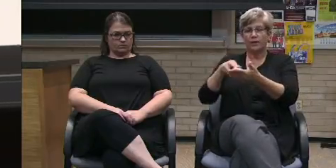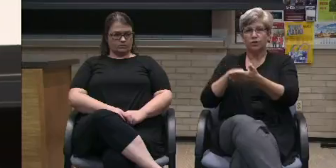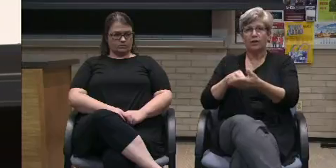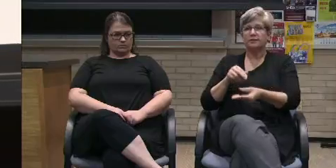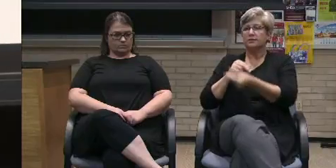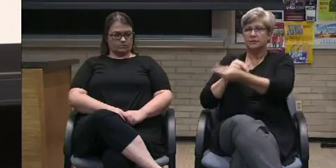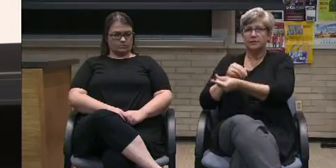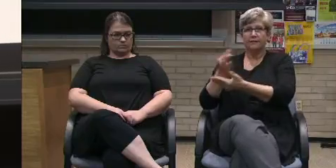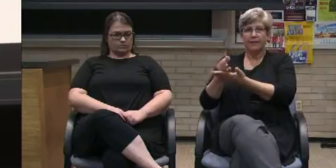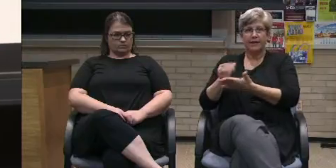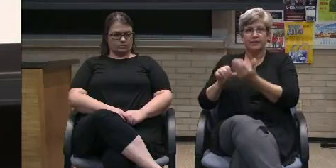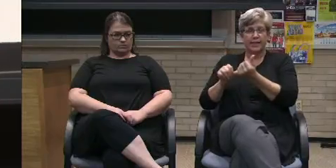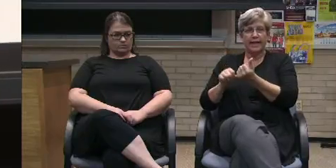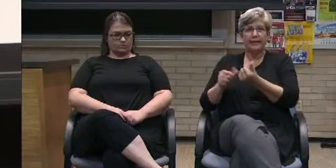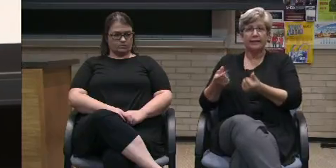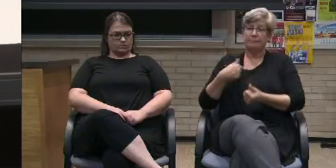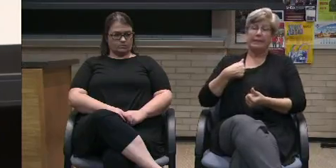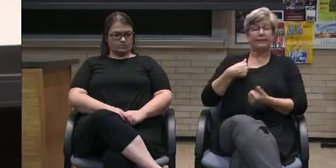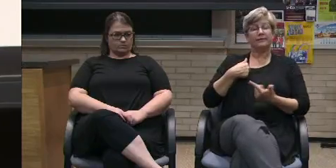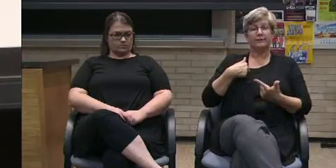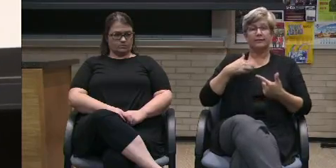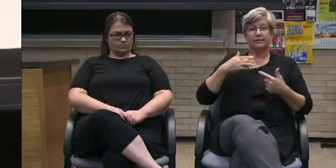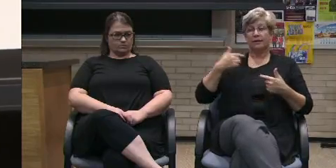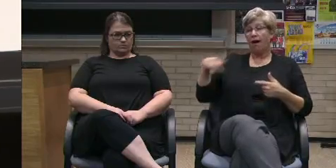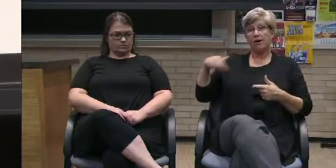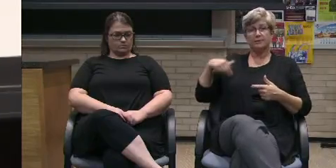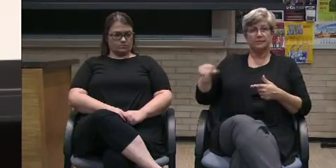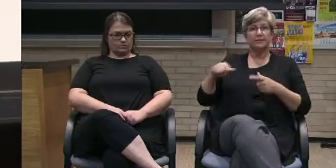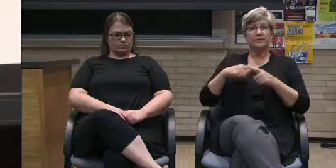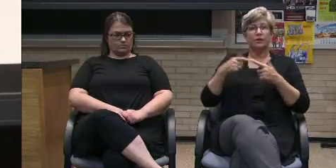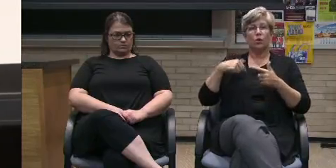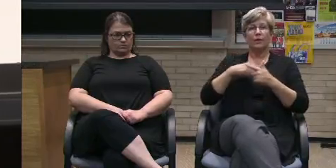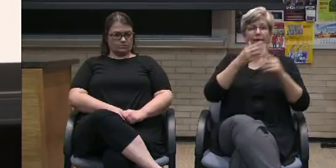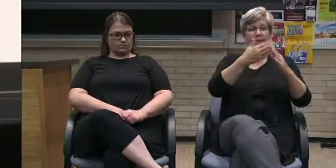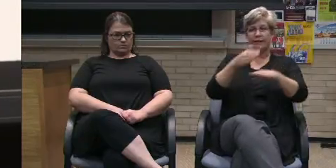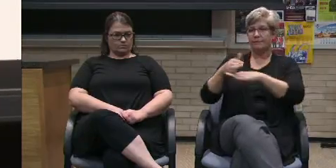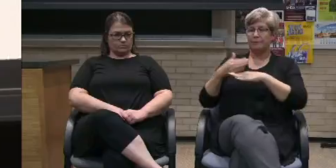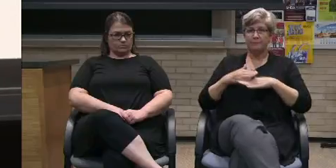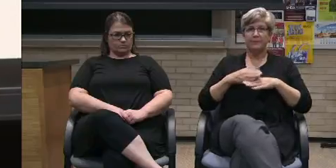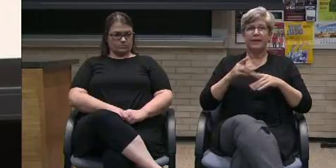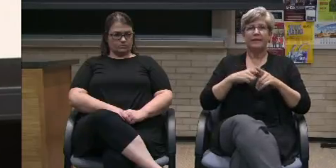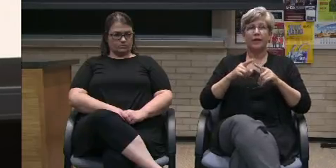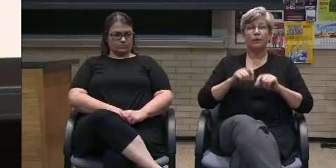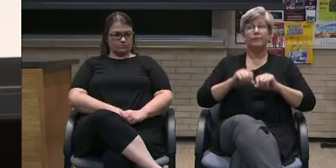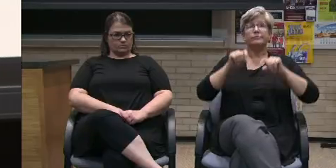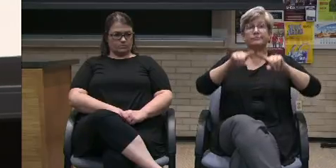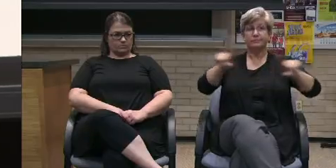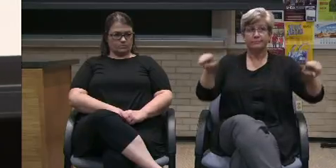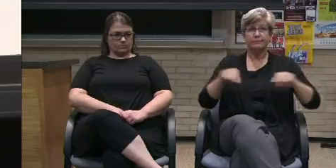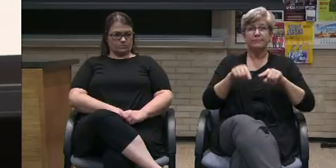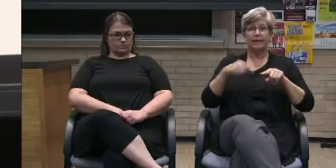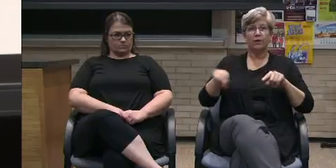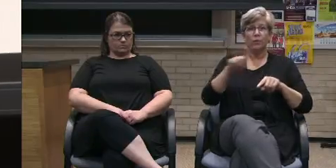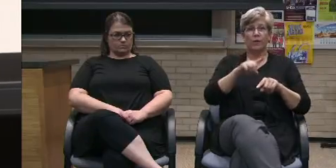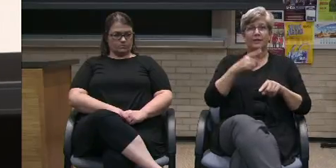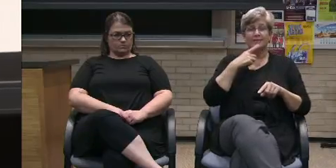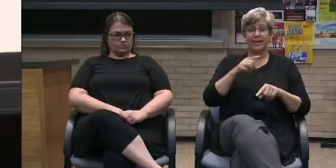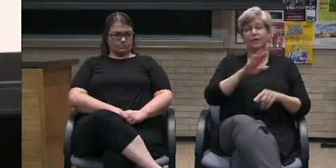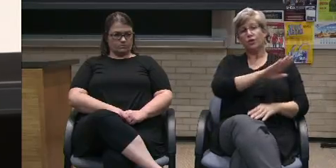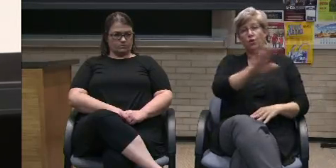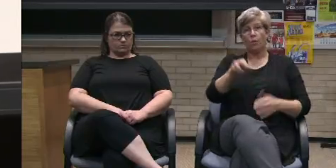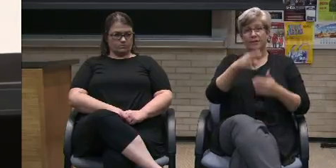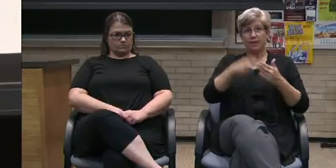financial aid. This goes to me, to my Dean's Cabinet and I. And we put that on the caption, and we sent it out to the whole division. Here's what you said,